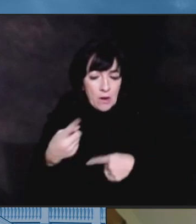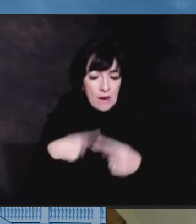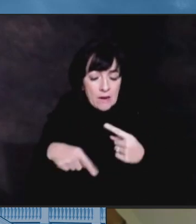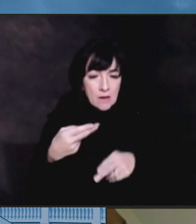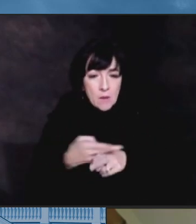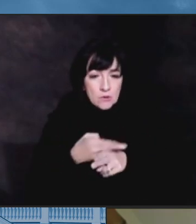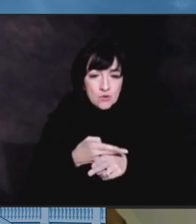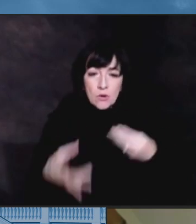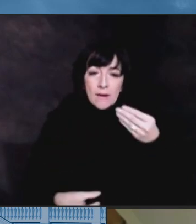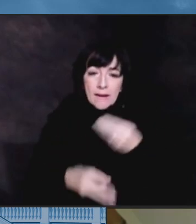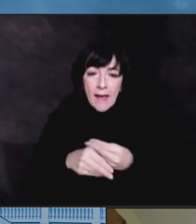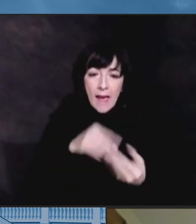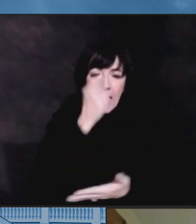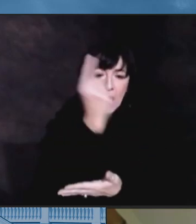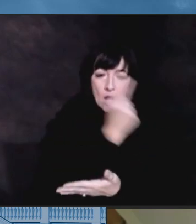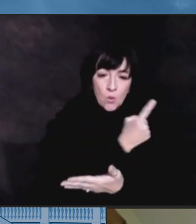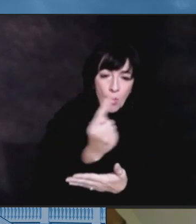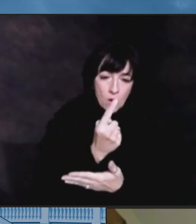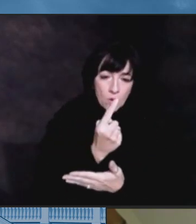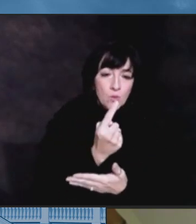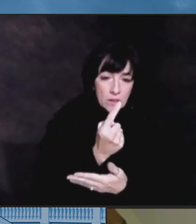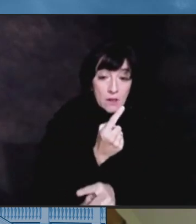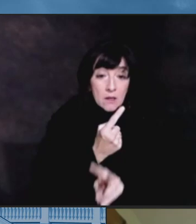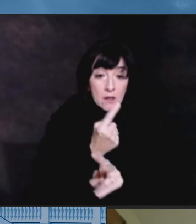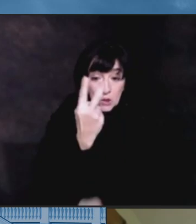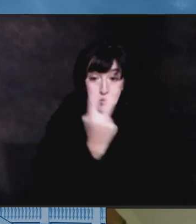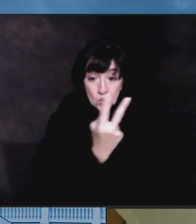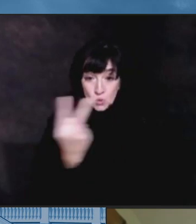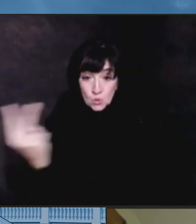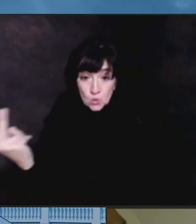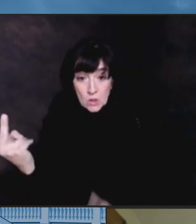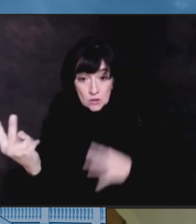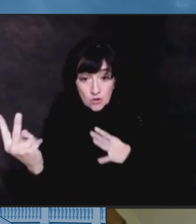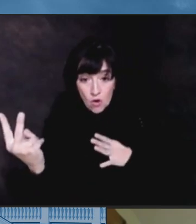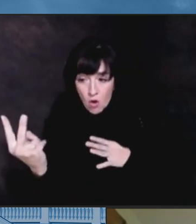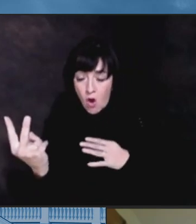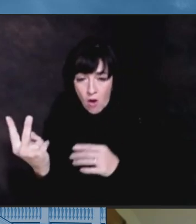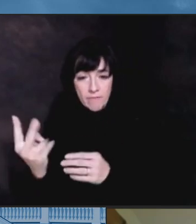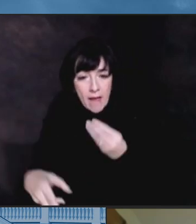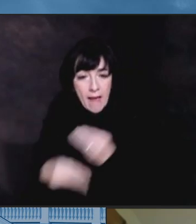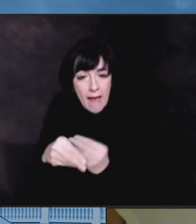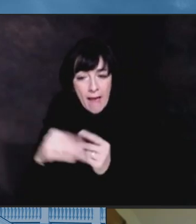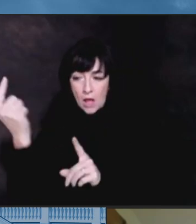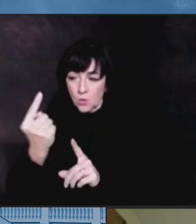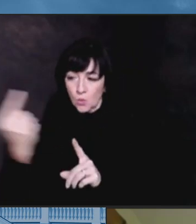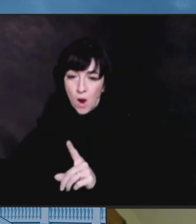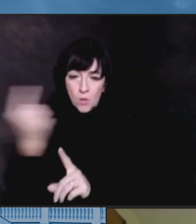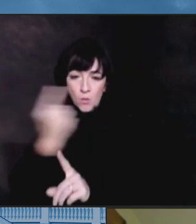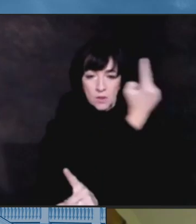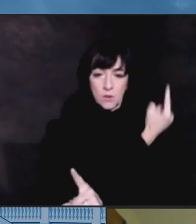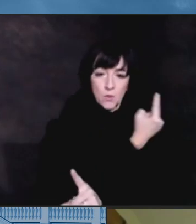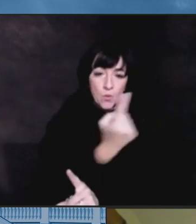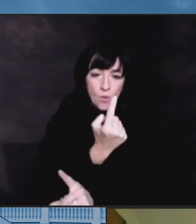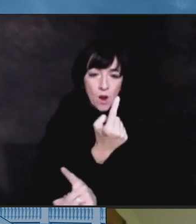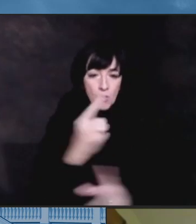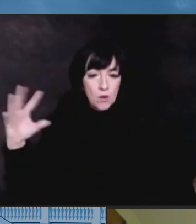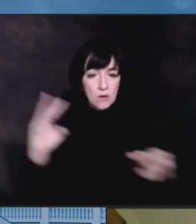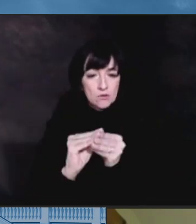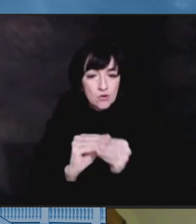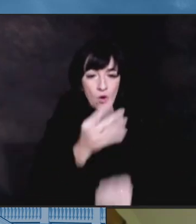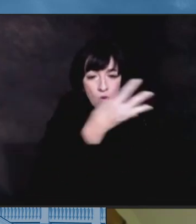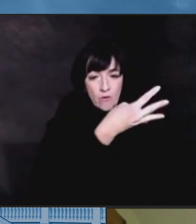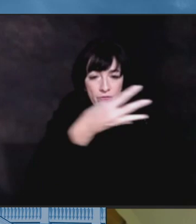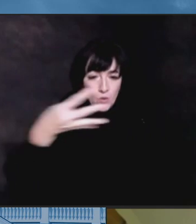front end and a week on the back end, given the fact that we do have concerning spread in the